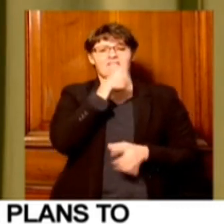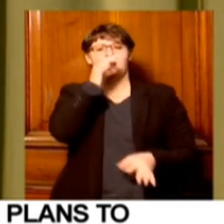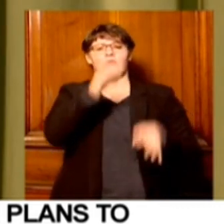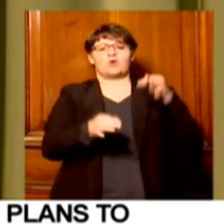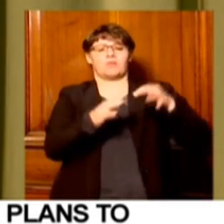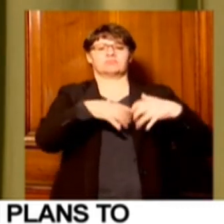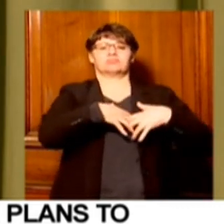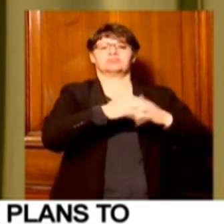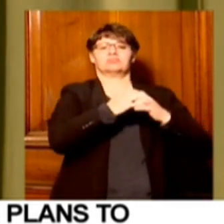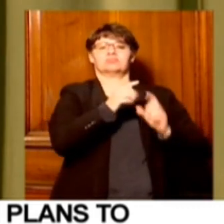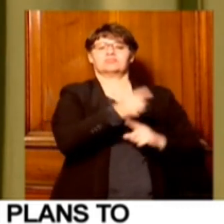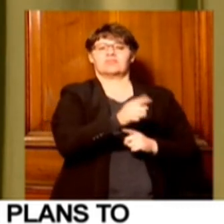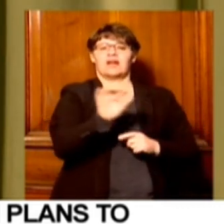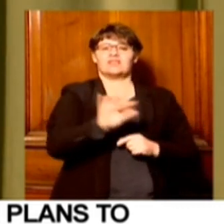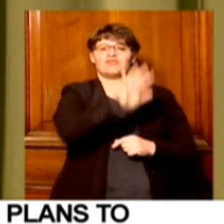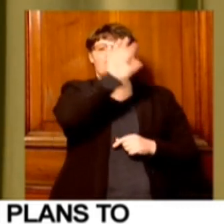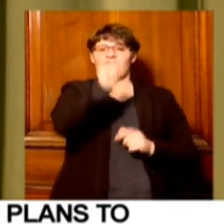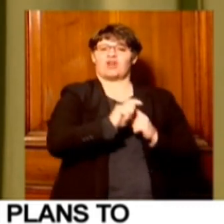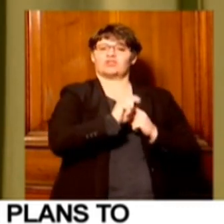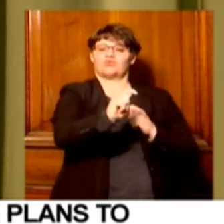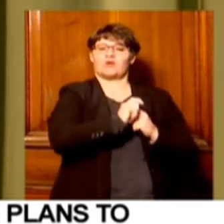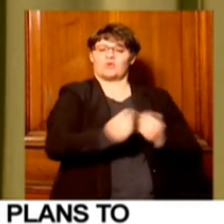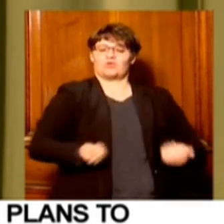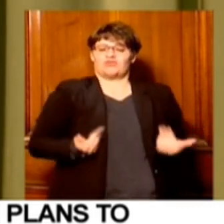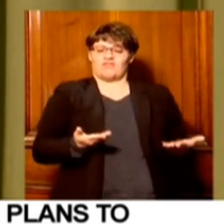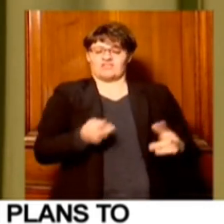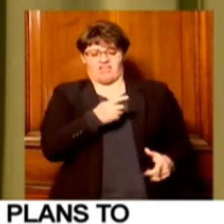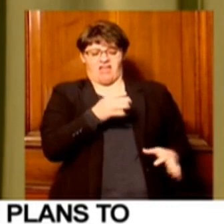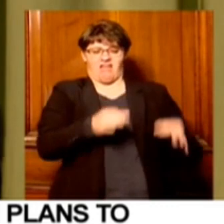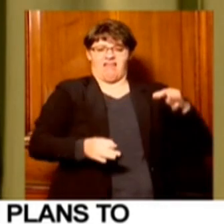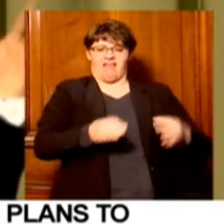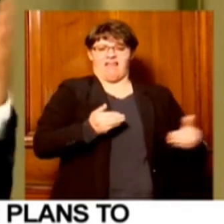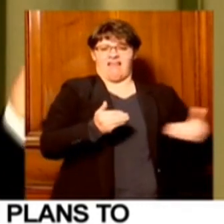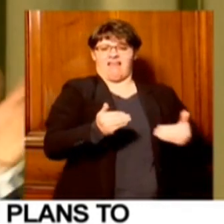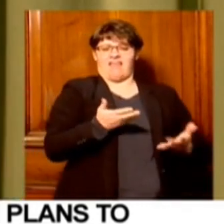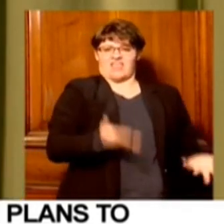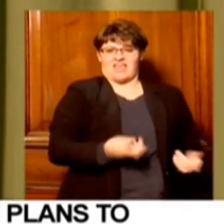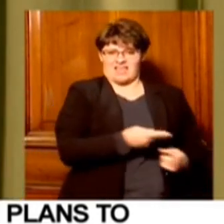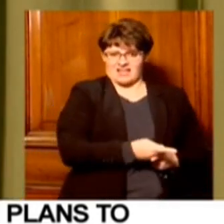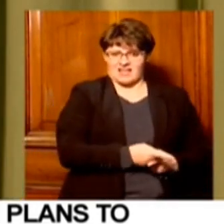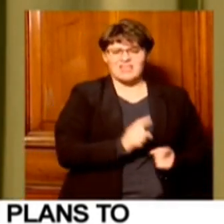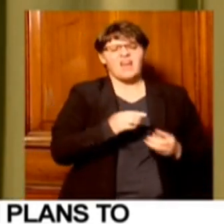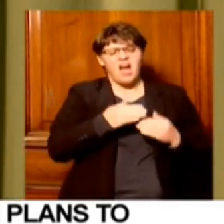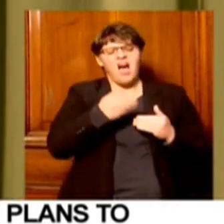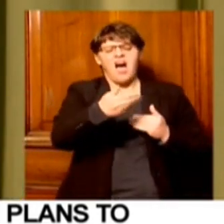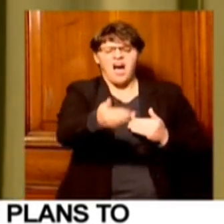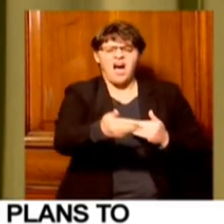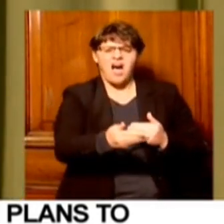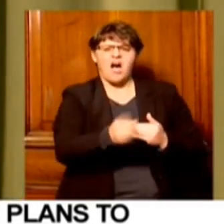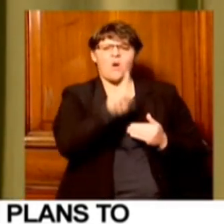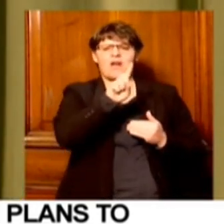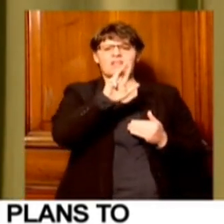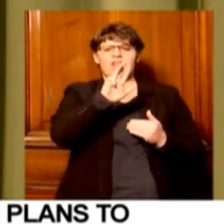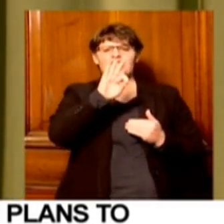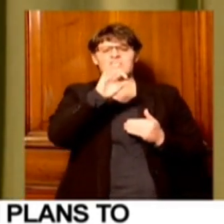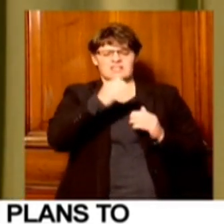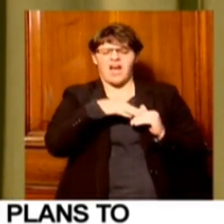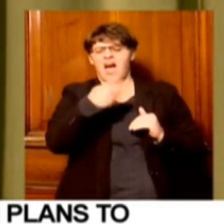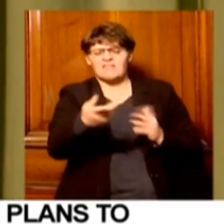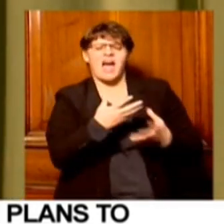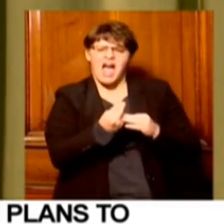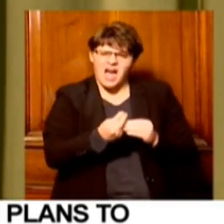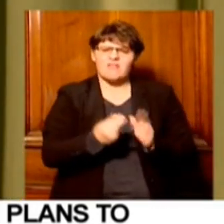of the South African Transport Service. Since then, a number of acts have been passed, and I know you should know about the